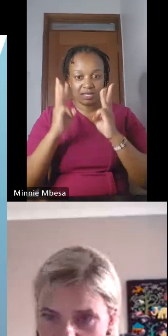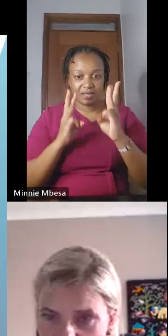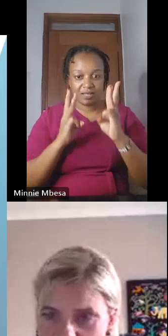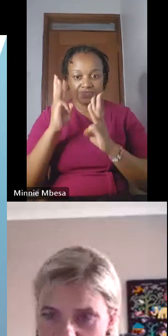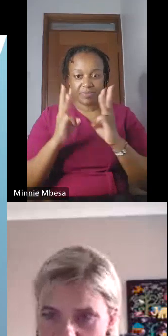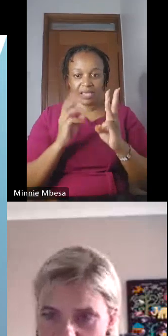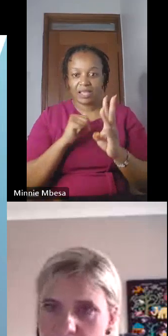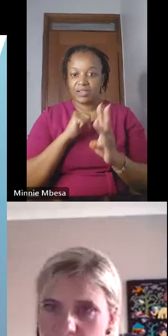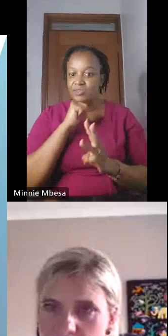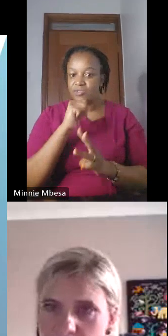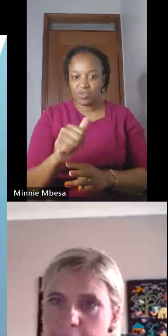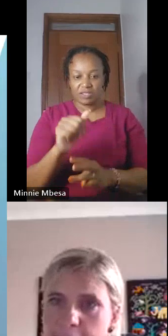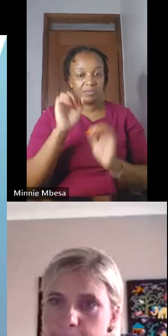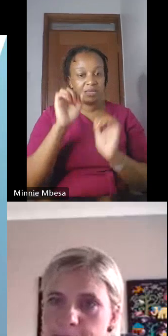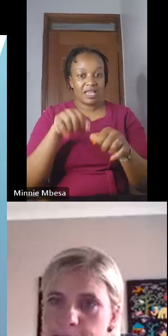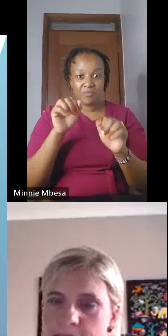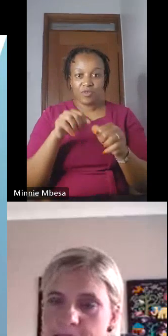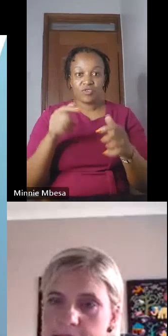11 questions.